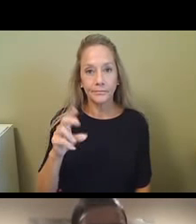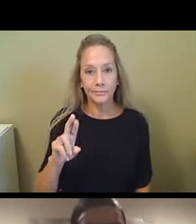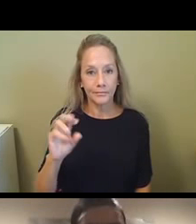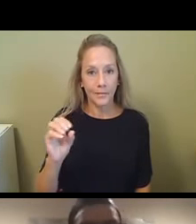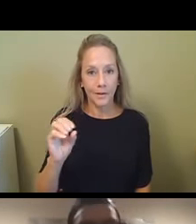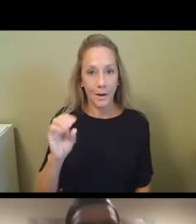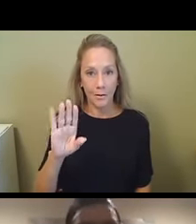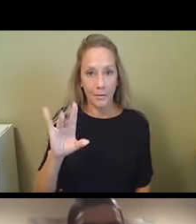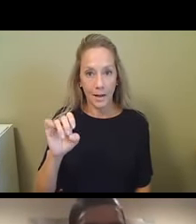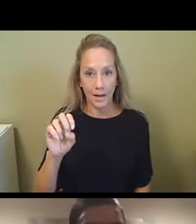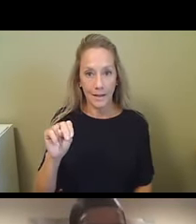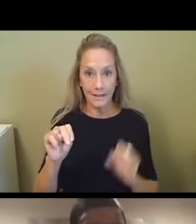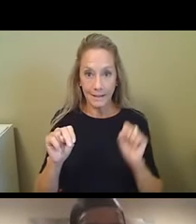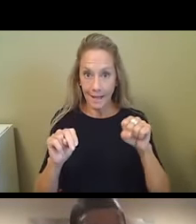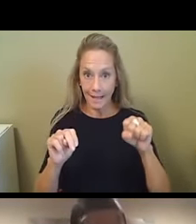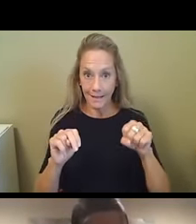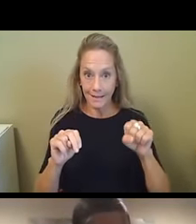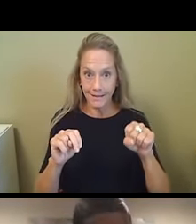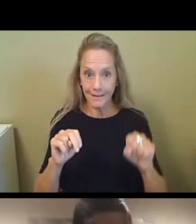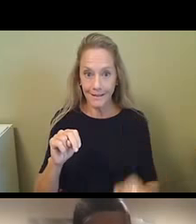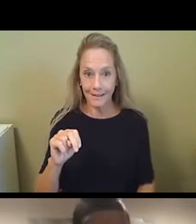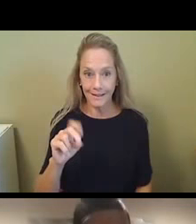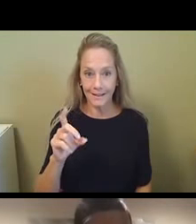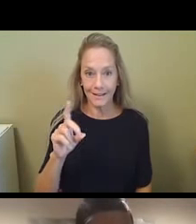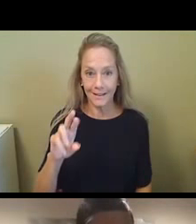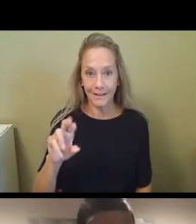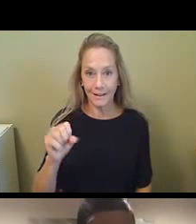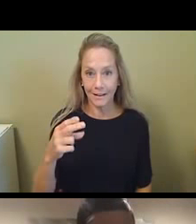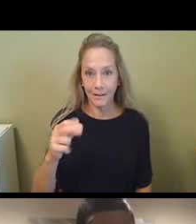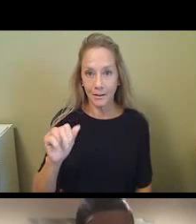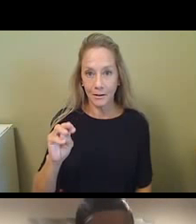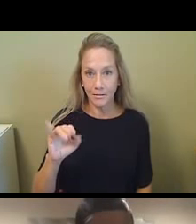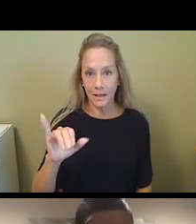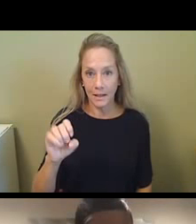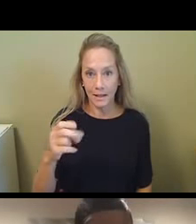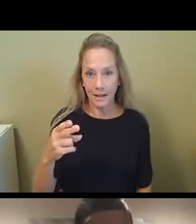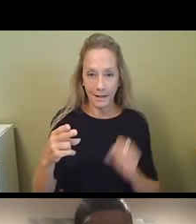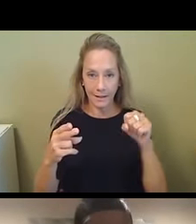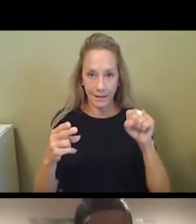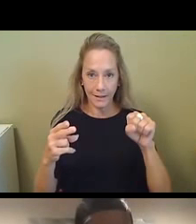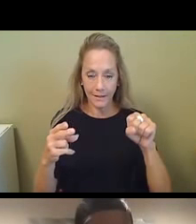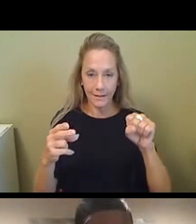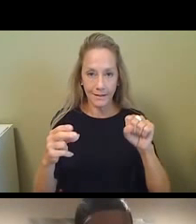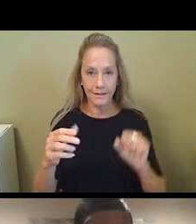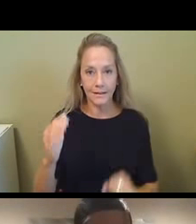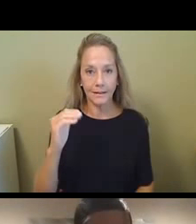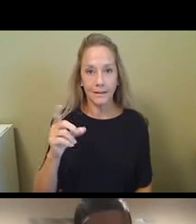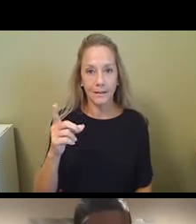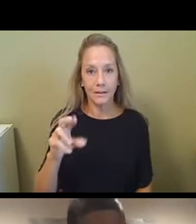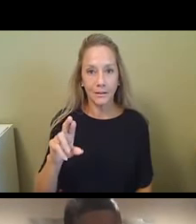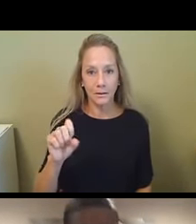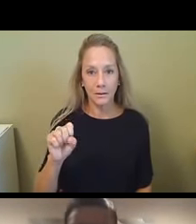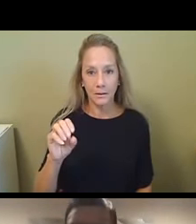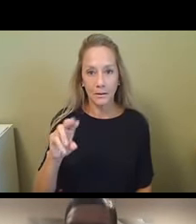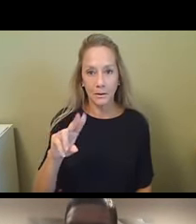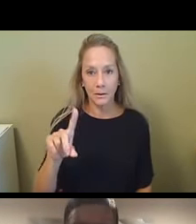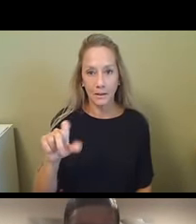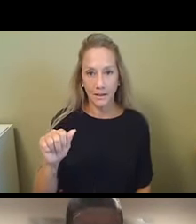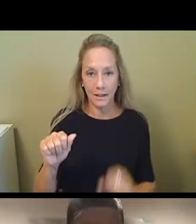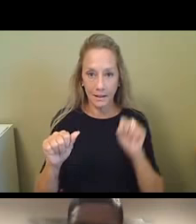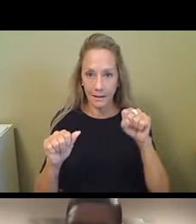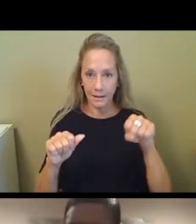O'Brien, Yes. Dr. Shamia, Yes. Dr. Sousa,